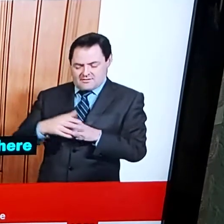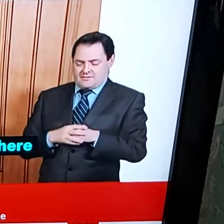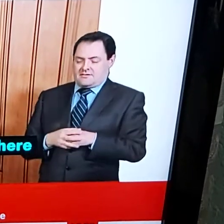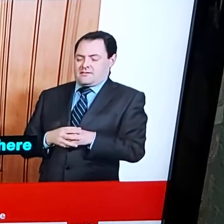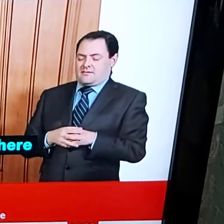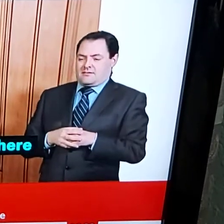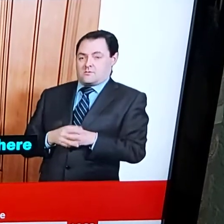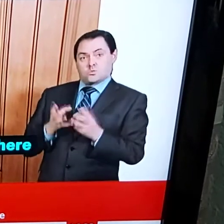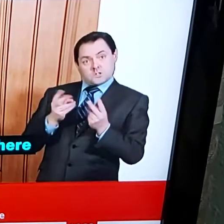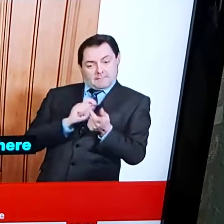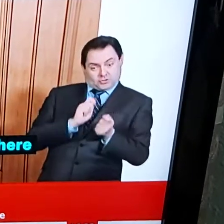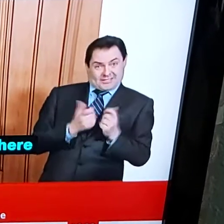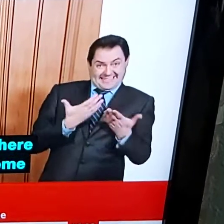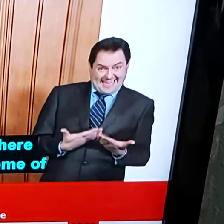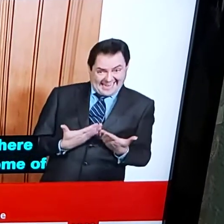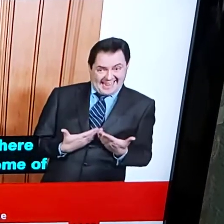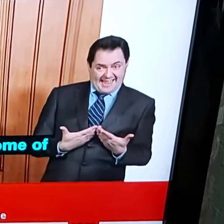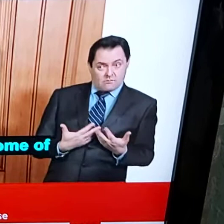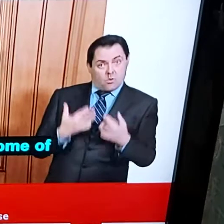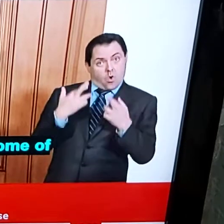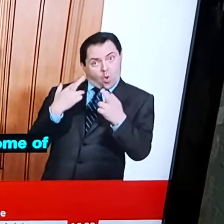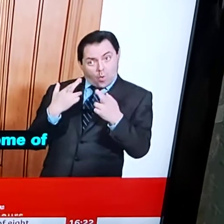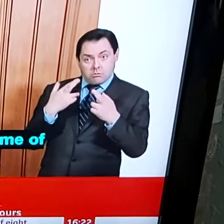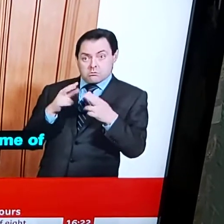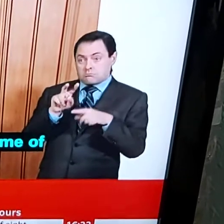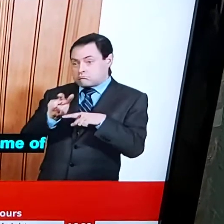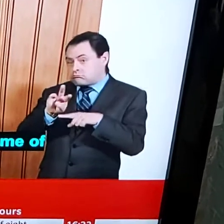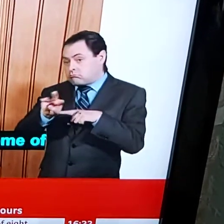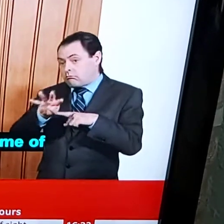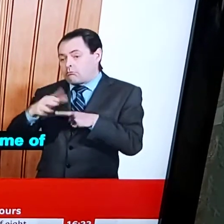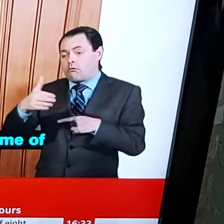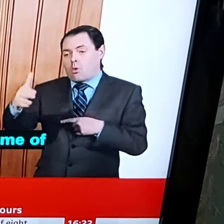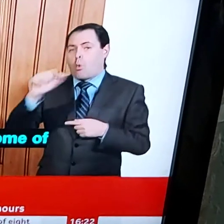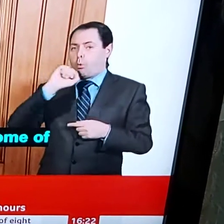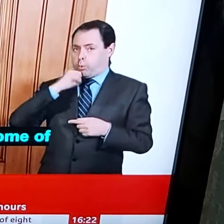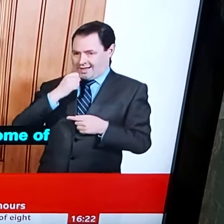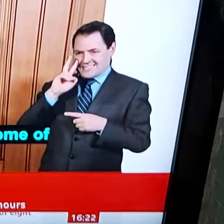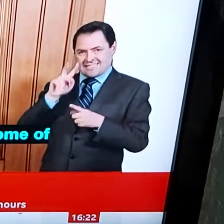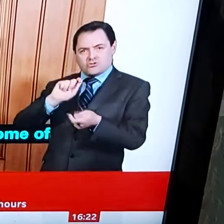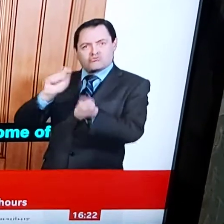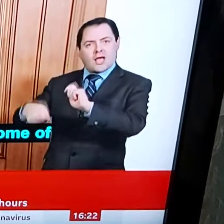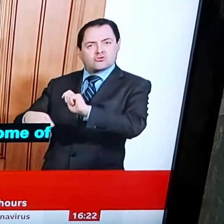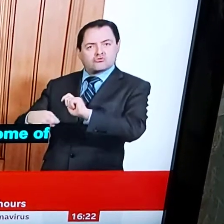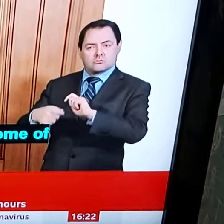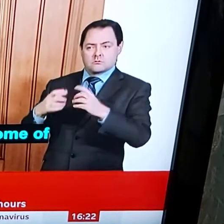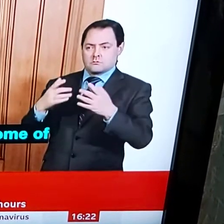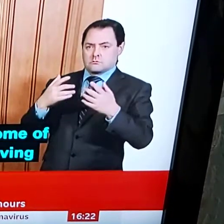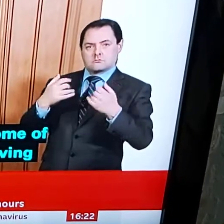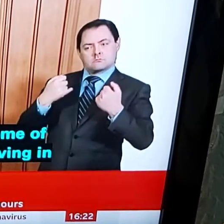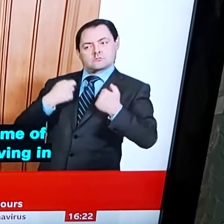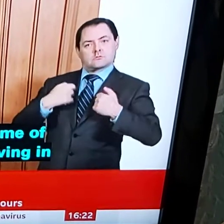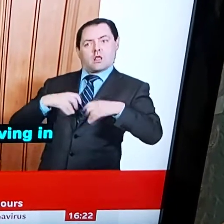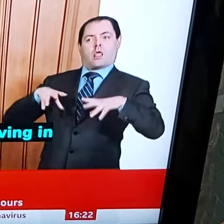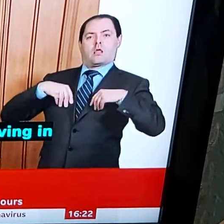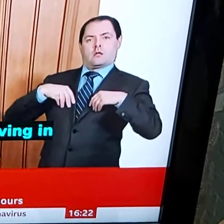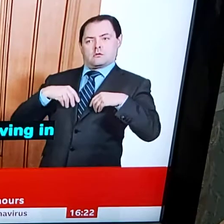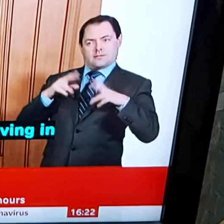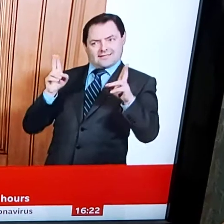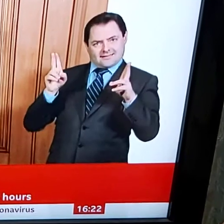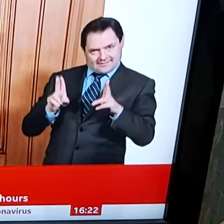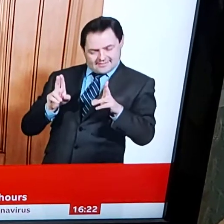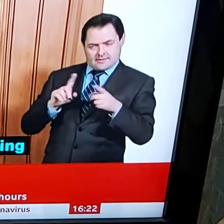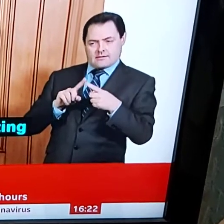that we are observing in infections and perhaps in hospitalisations is now reflecting the benefit